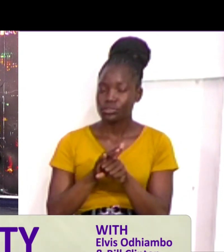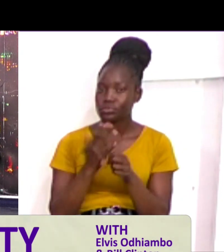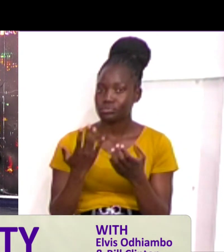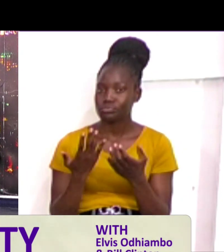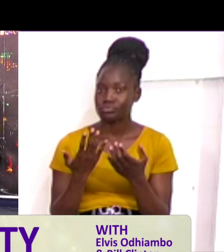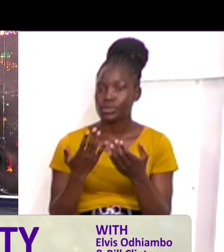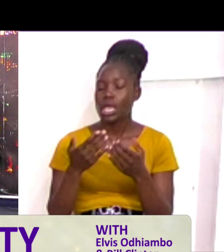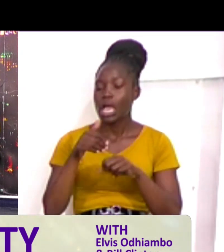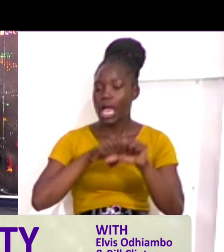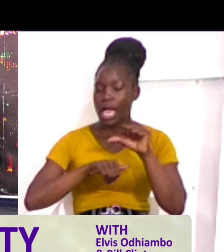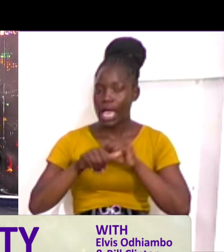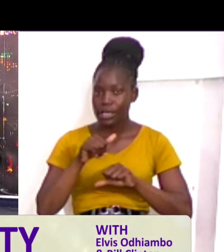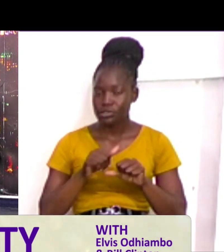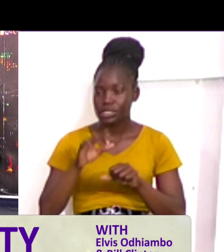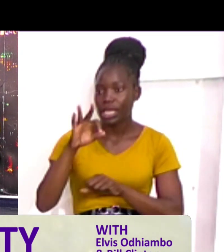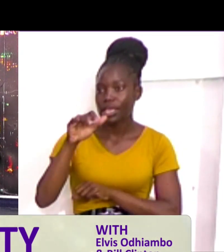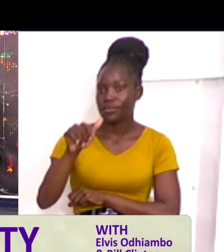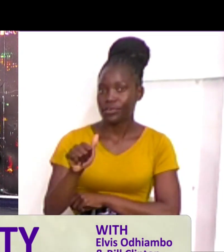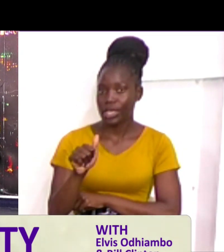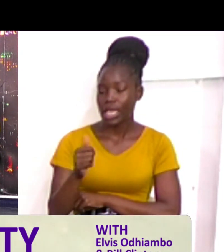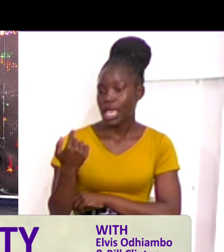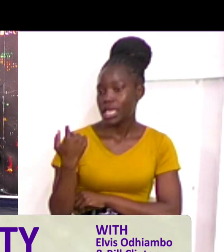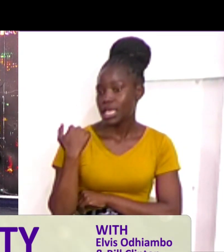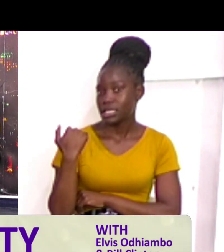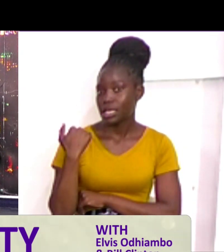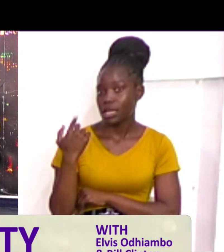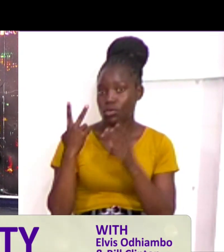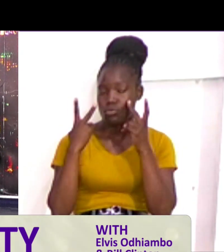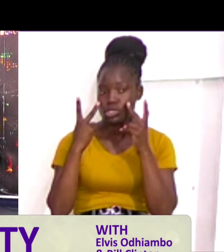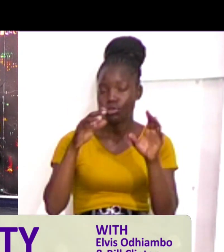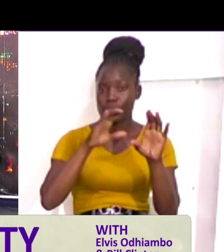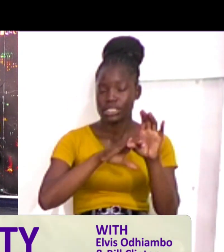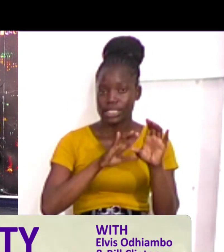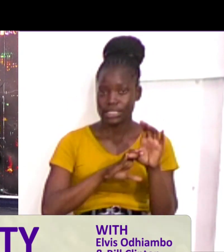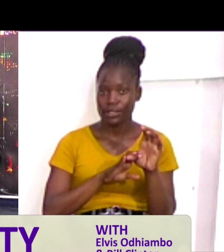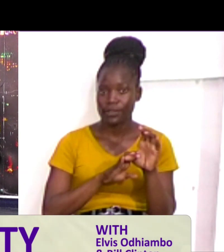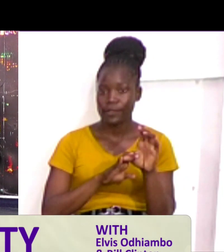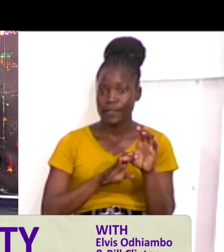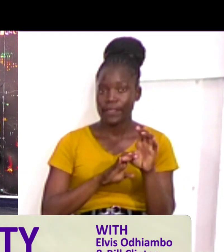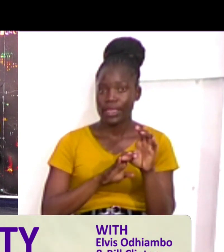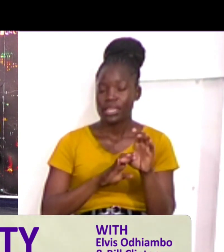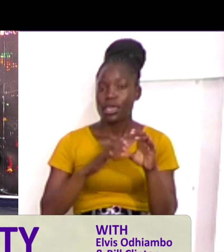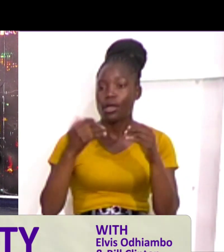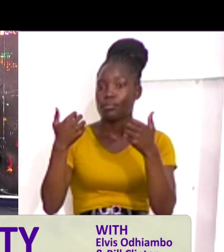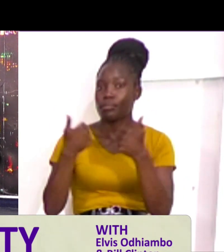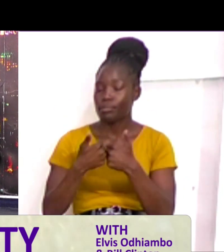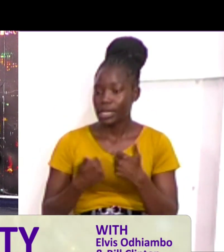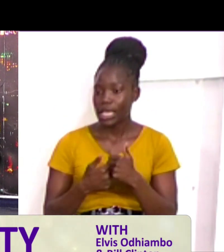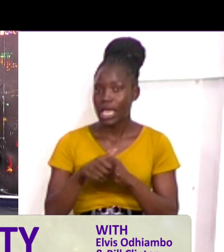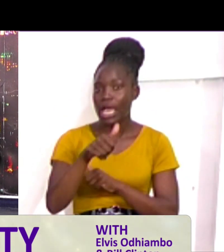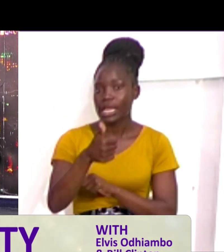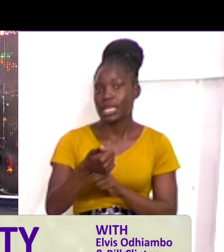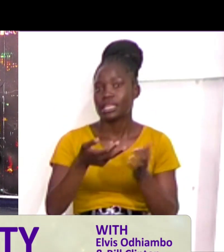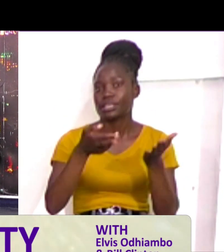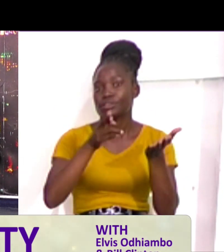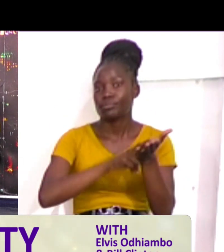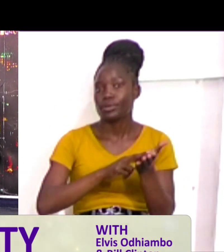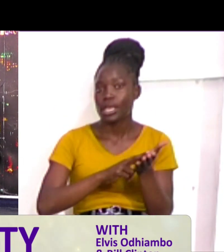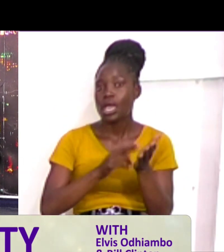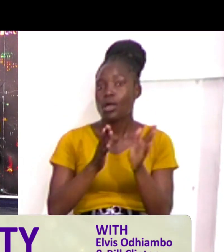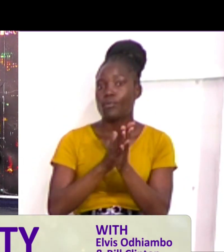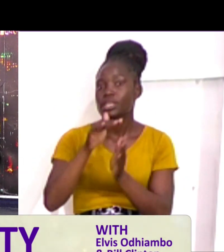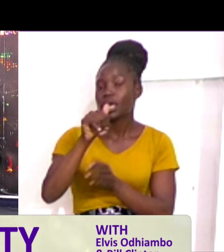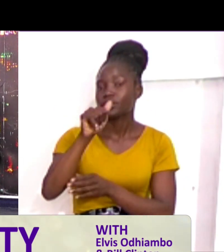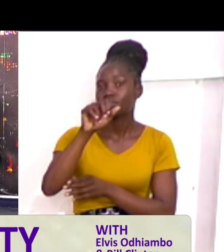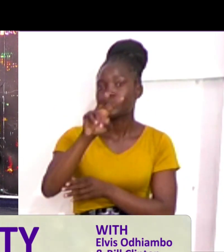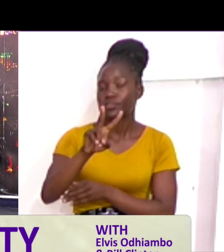for as far as the FA Cup is concerned. Jana pia tuliona Chelsea, they are going to play another replay with Aston Villa because